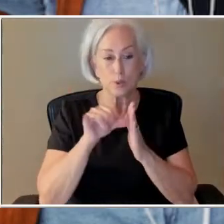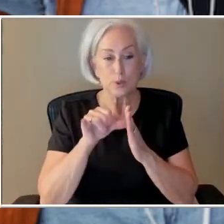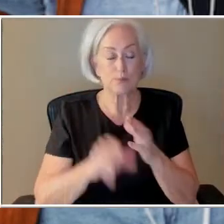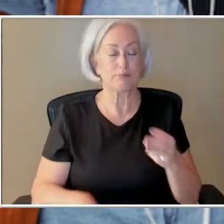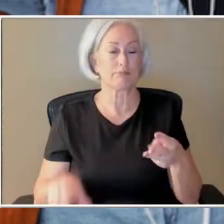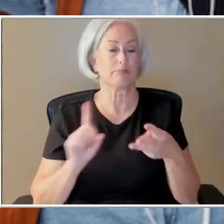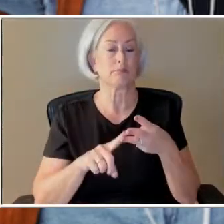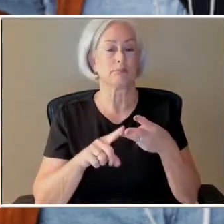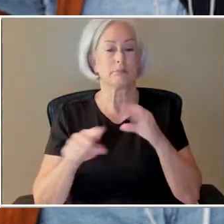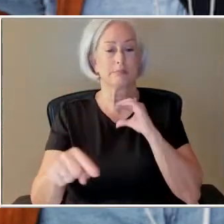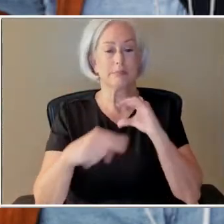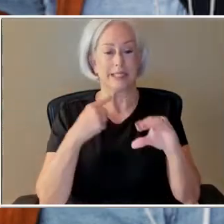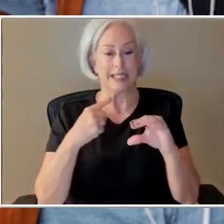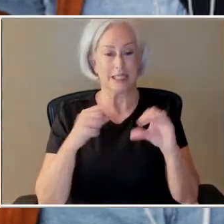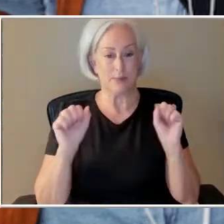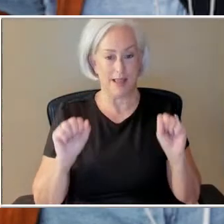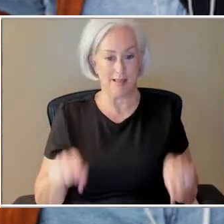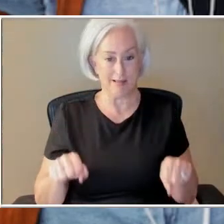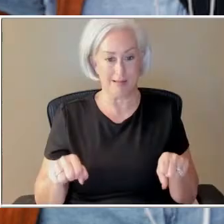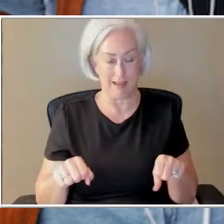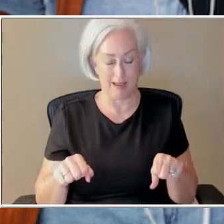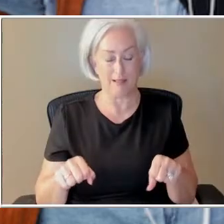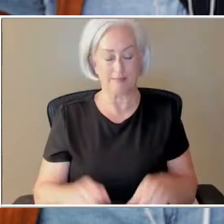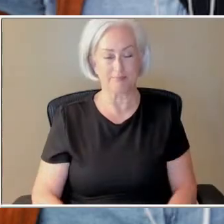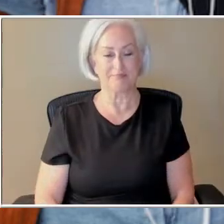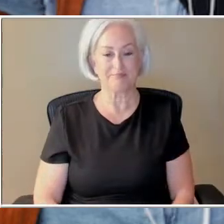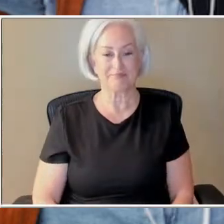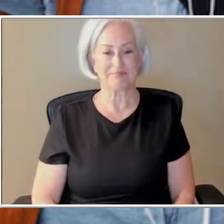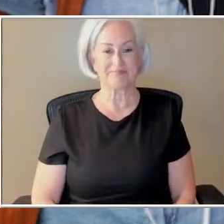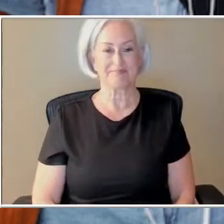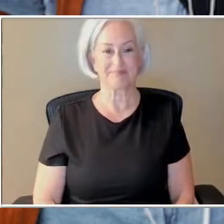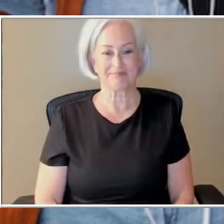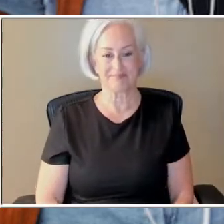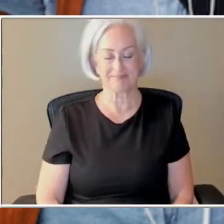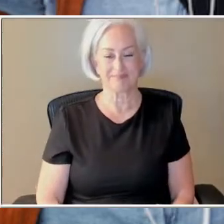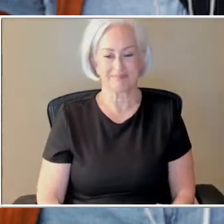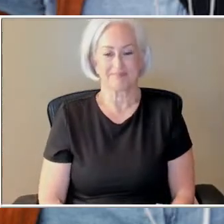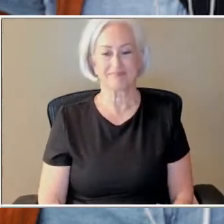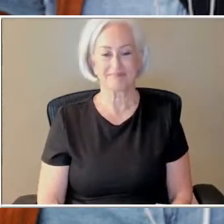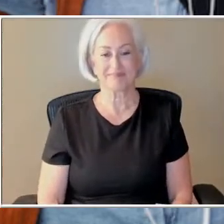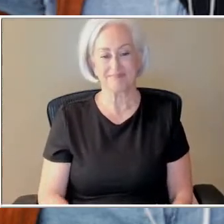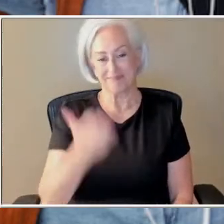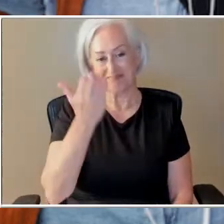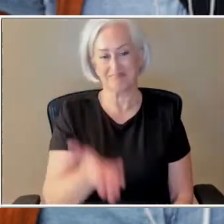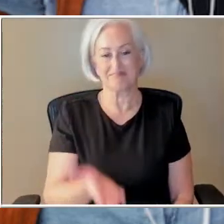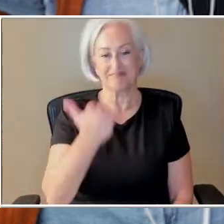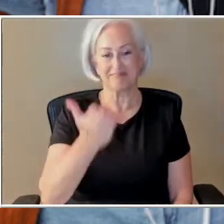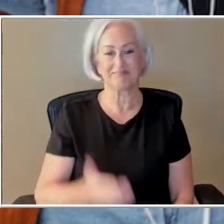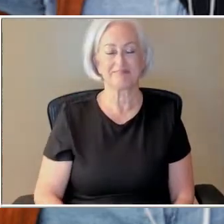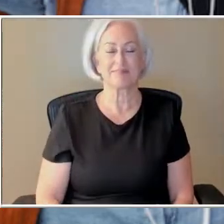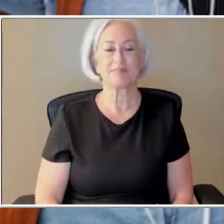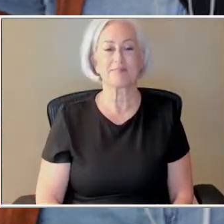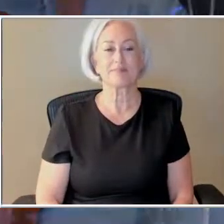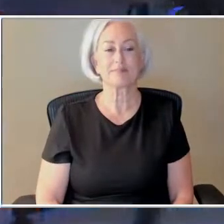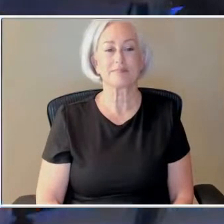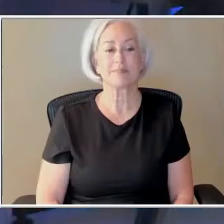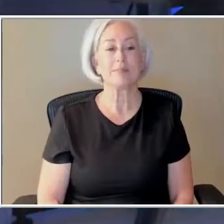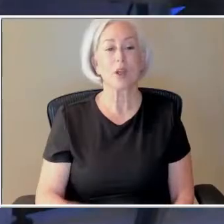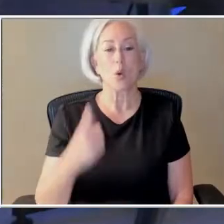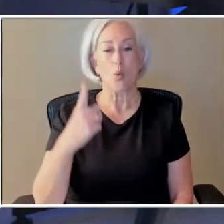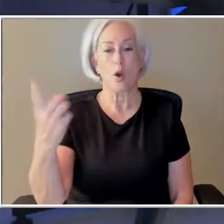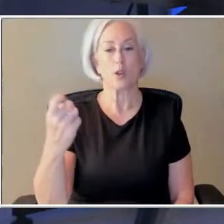Hospital, on Facebook, on Instagram, or the Medical News Network. That information is right there. And we do have a question from Nate